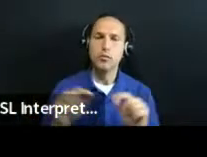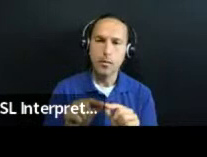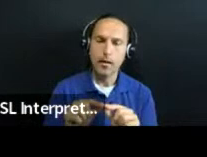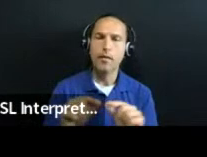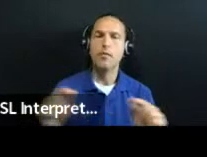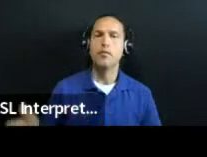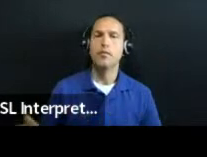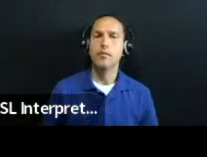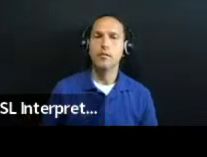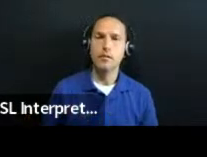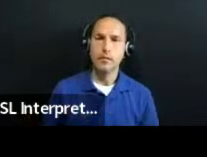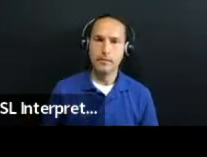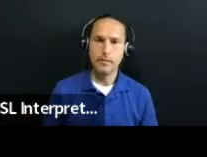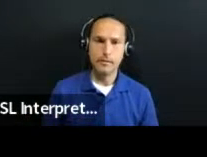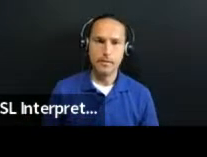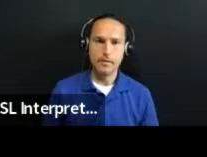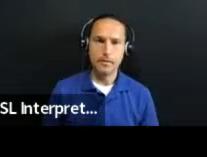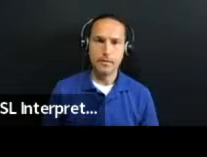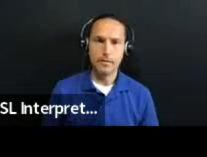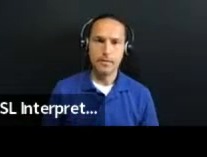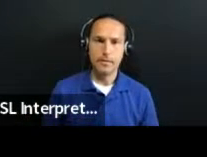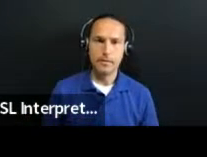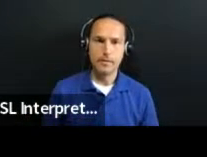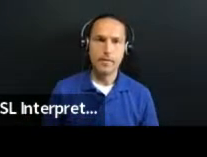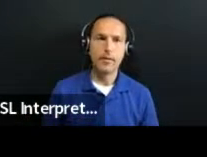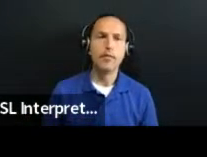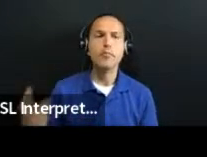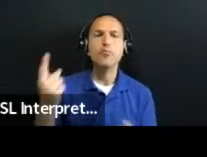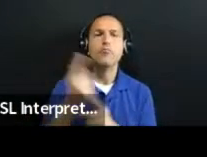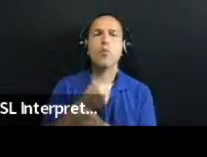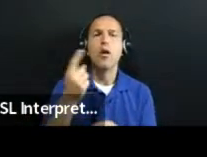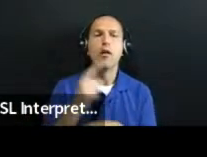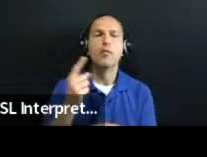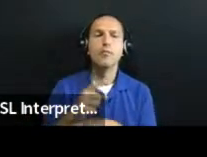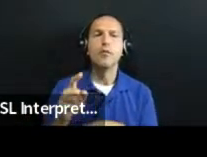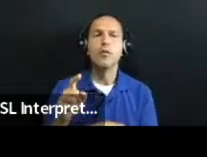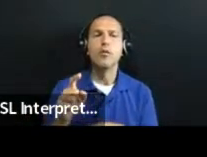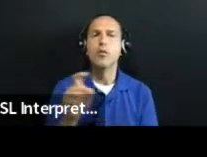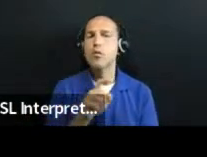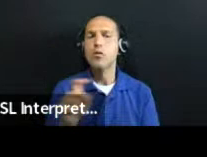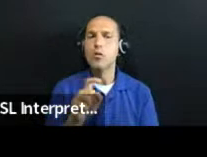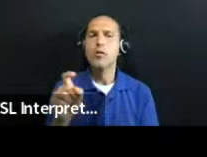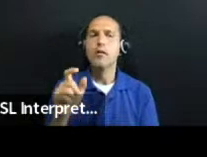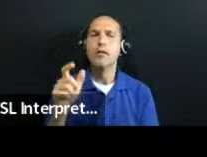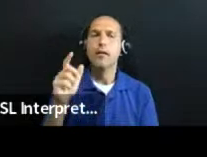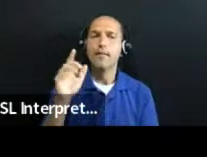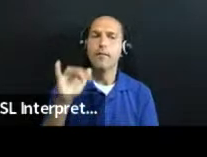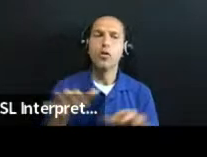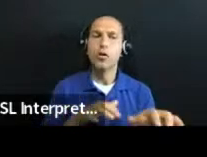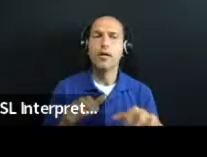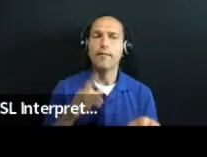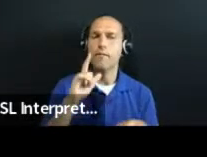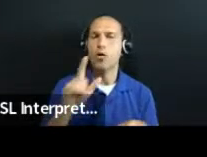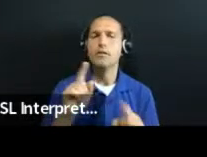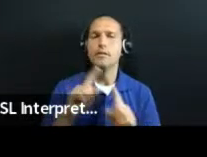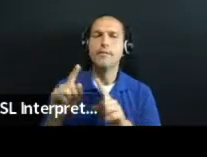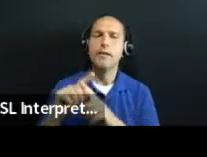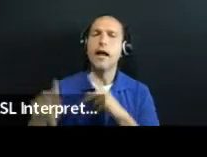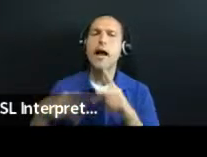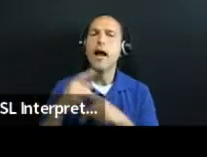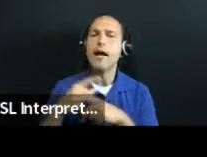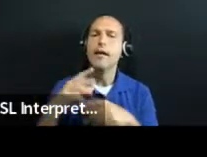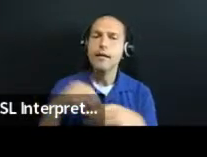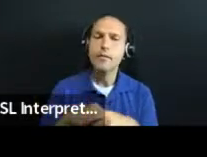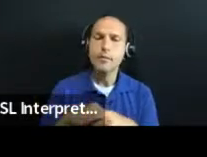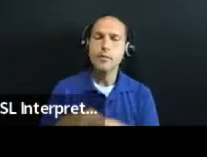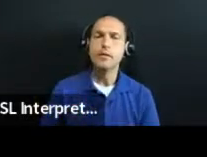And then once again, proper focus shifting of keyboard focus for dynamic content. So if you have a modal that